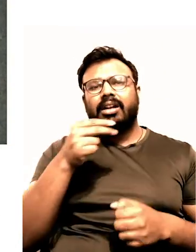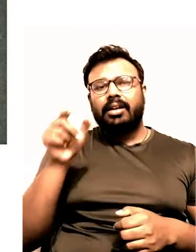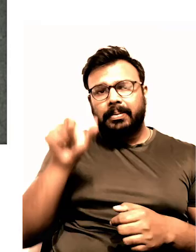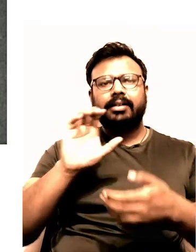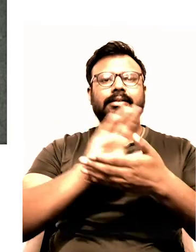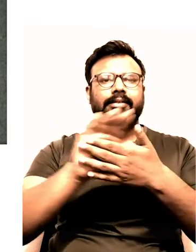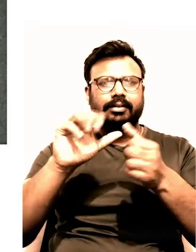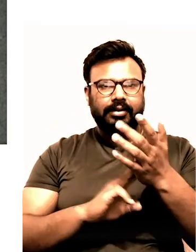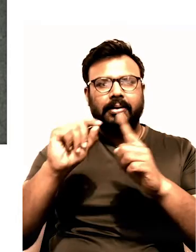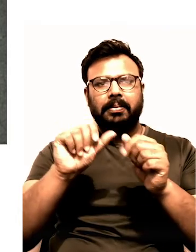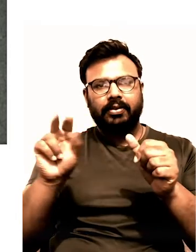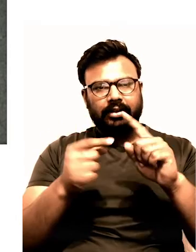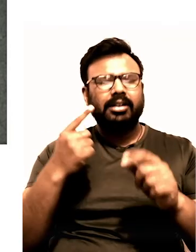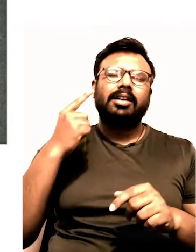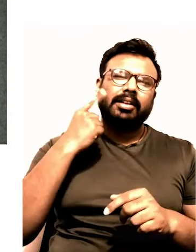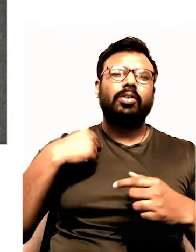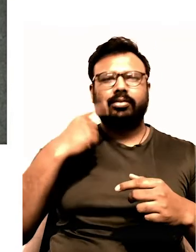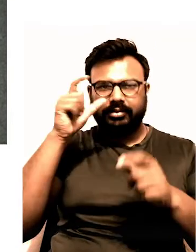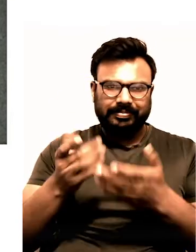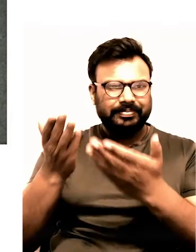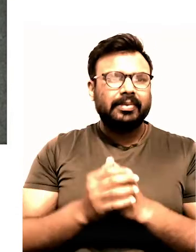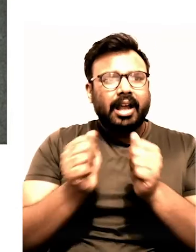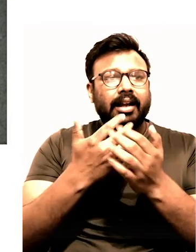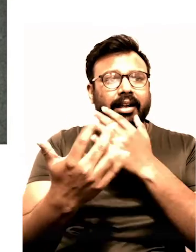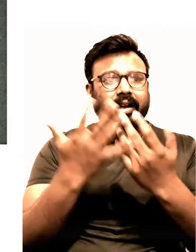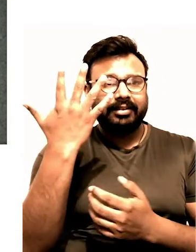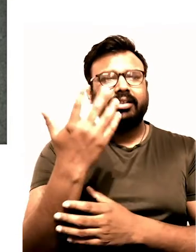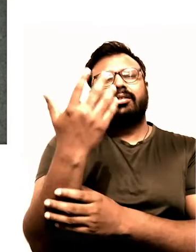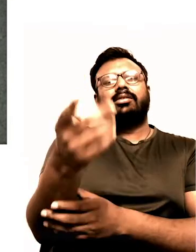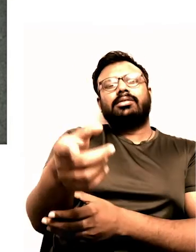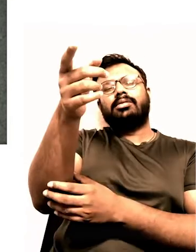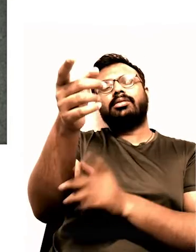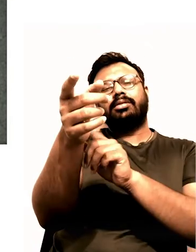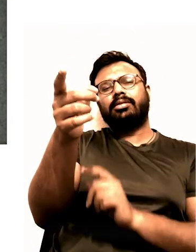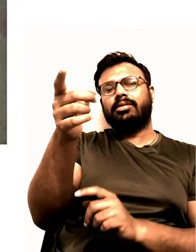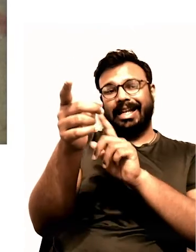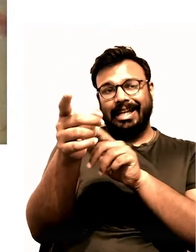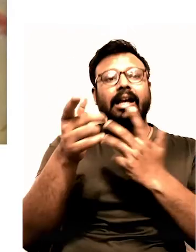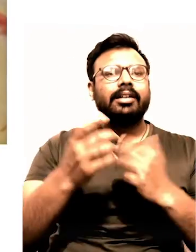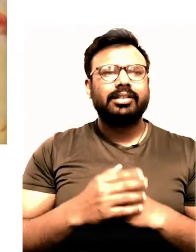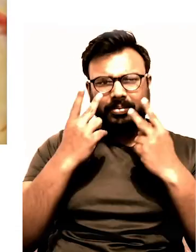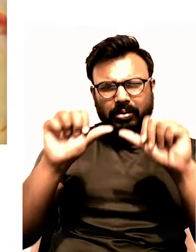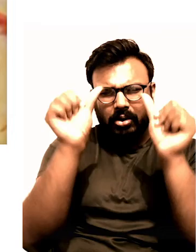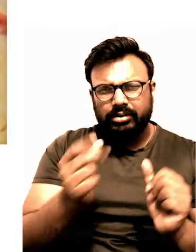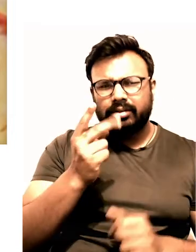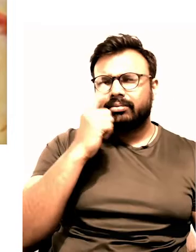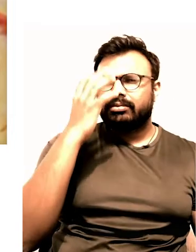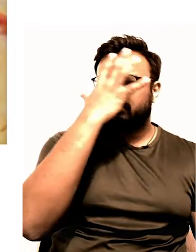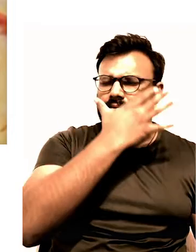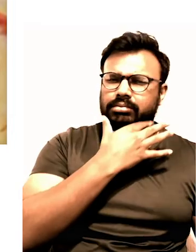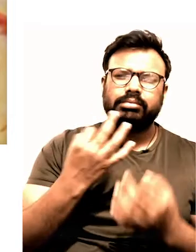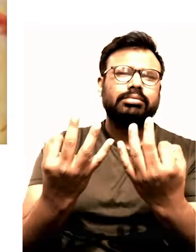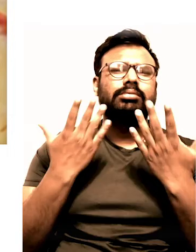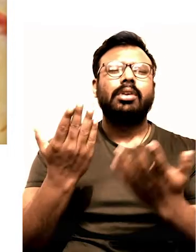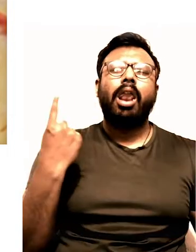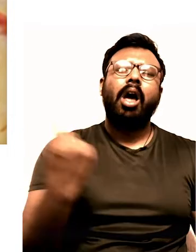raised. This symbolizes that she is the most beautiful of all, yet all alone. The golden lily in her